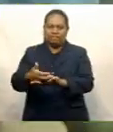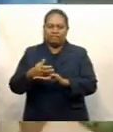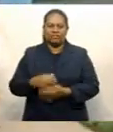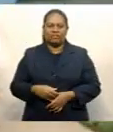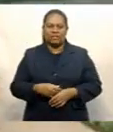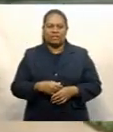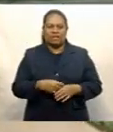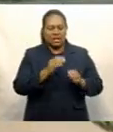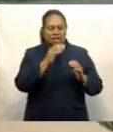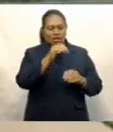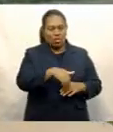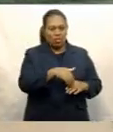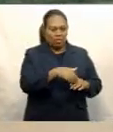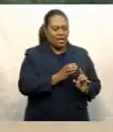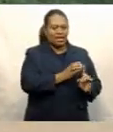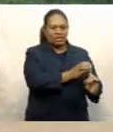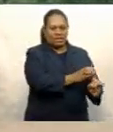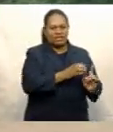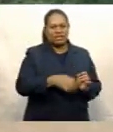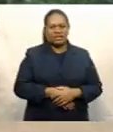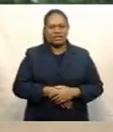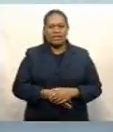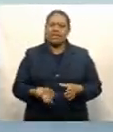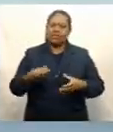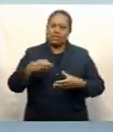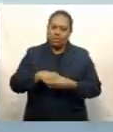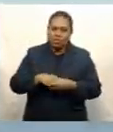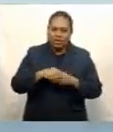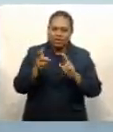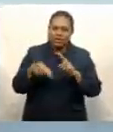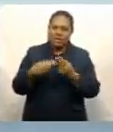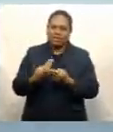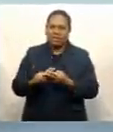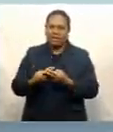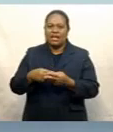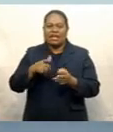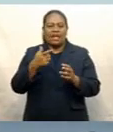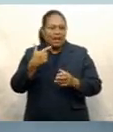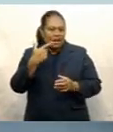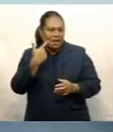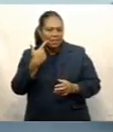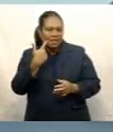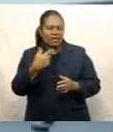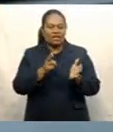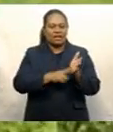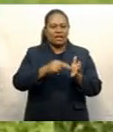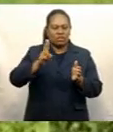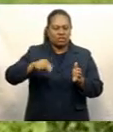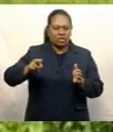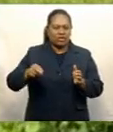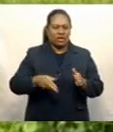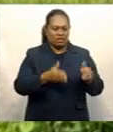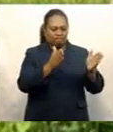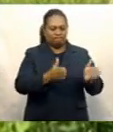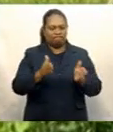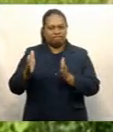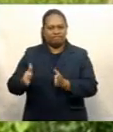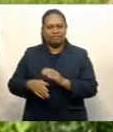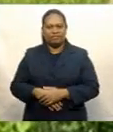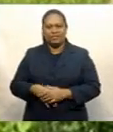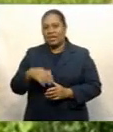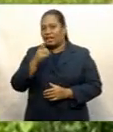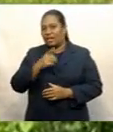home isolation. This includes households between the Lami-Nausuri containment border. To date, the ministry has